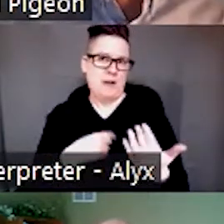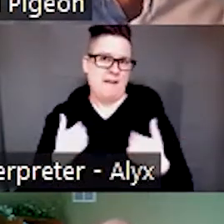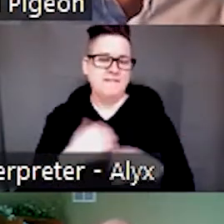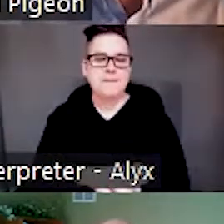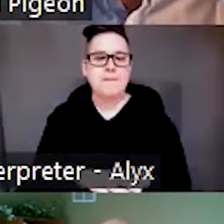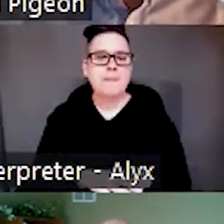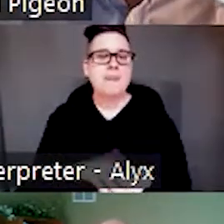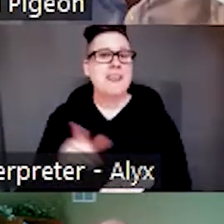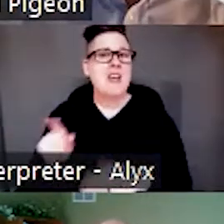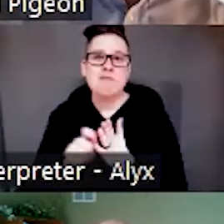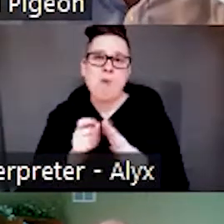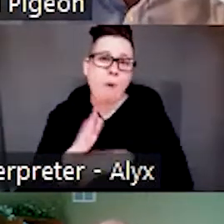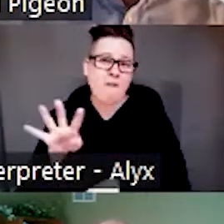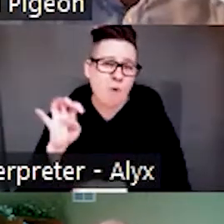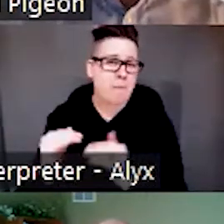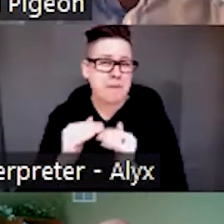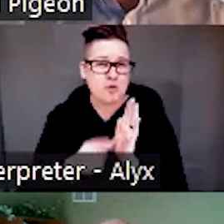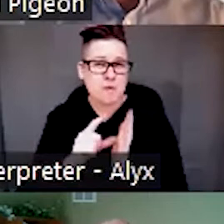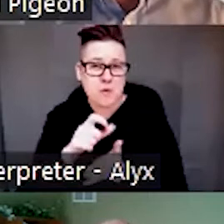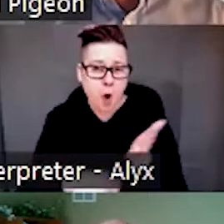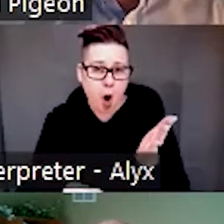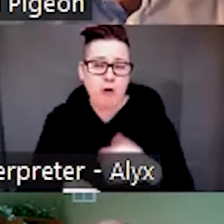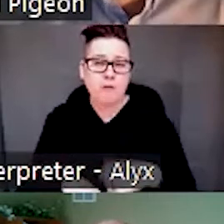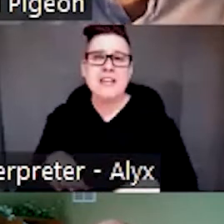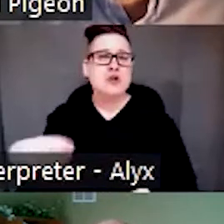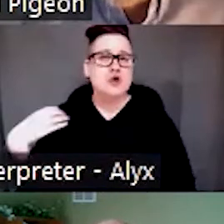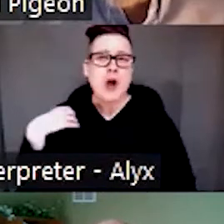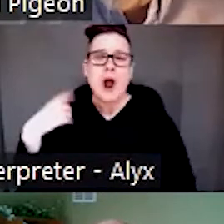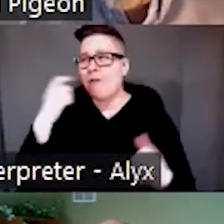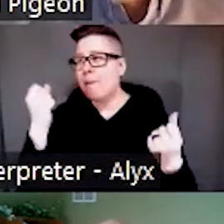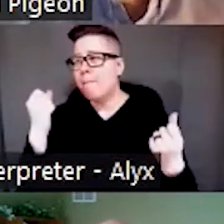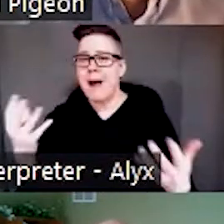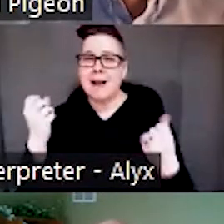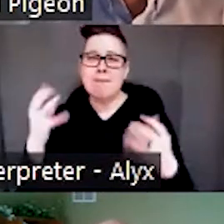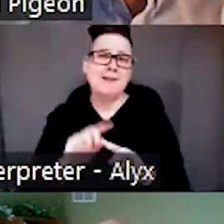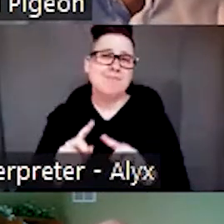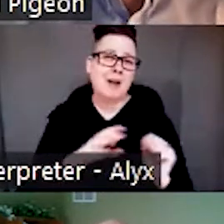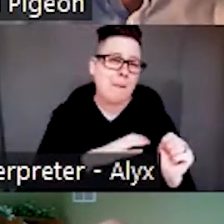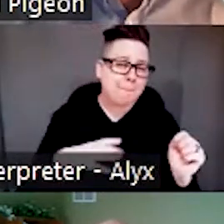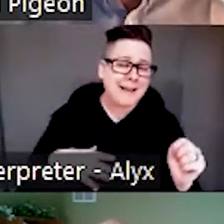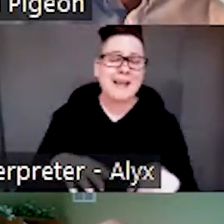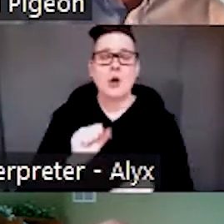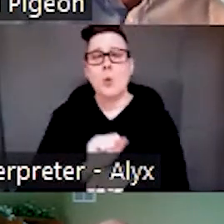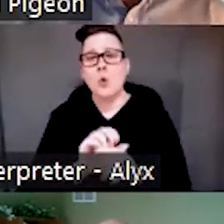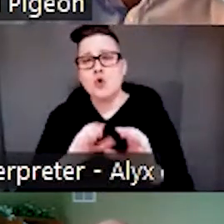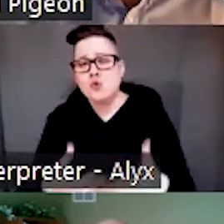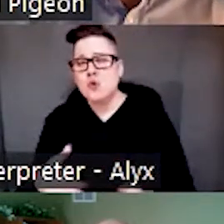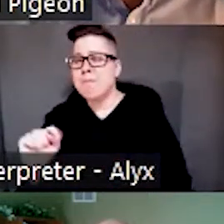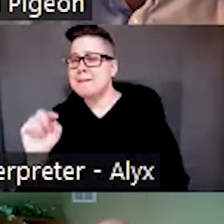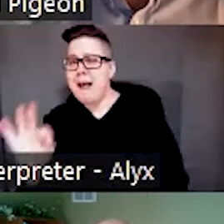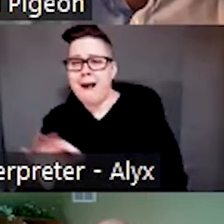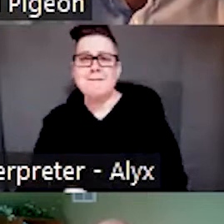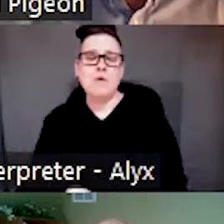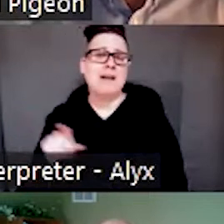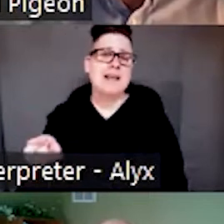author of over 400 peer-reviewed articles, has chaired many multiples of committees, work groups, and task forces, has